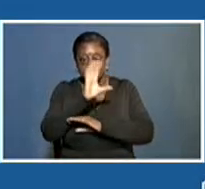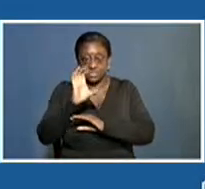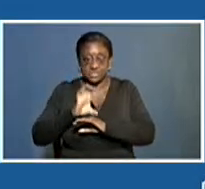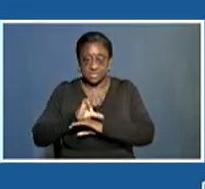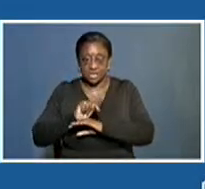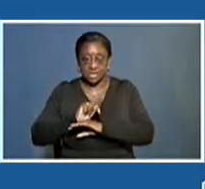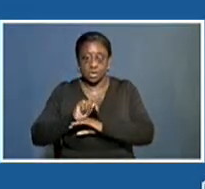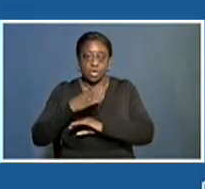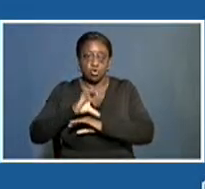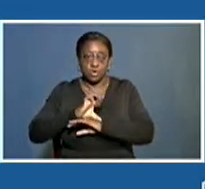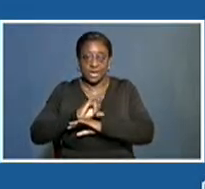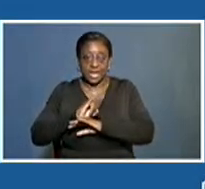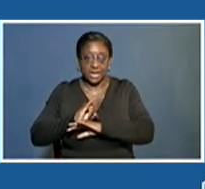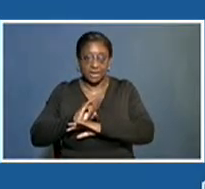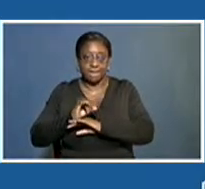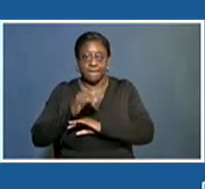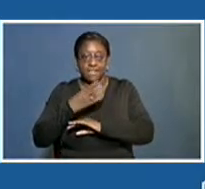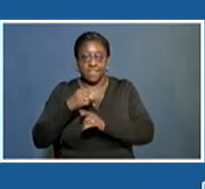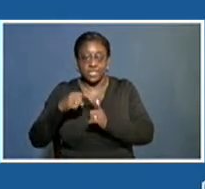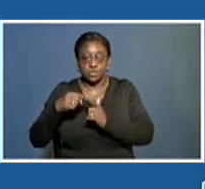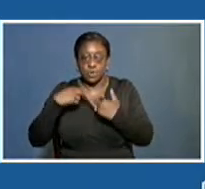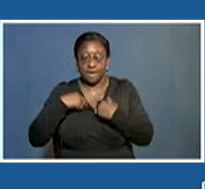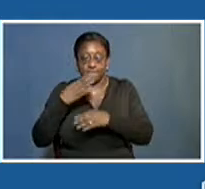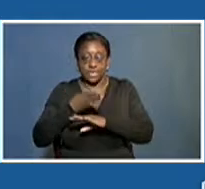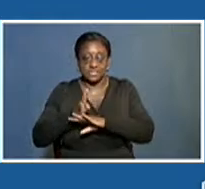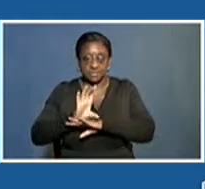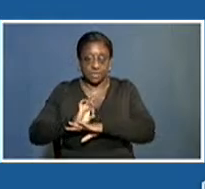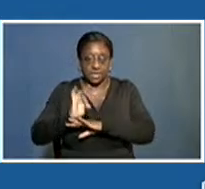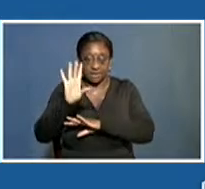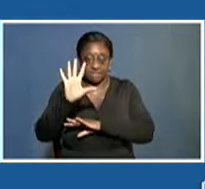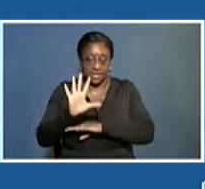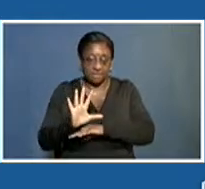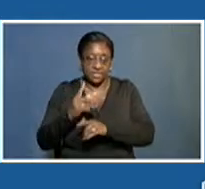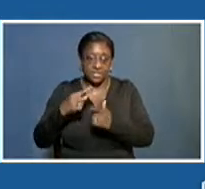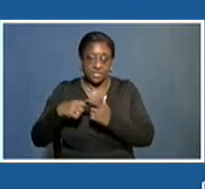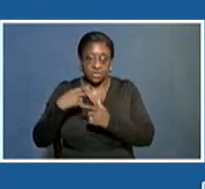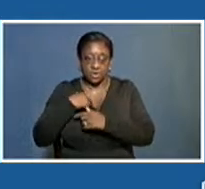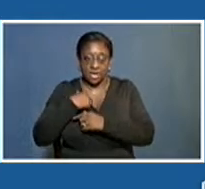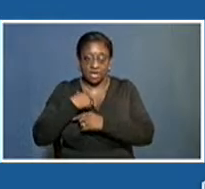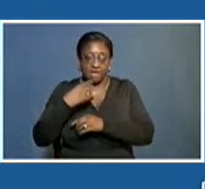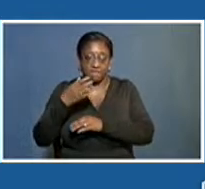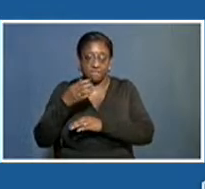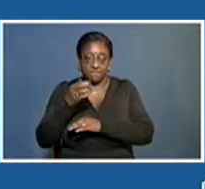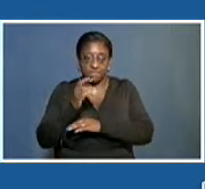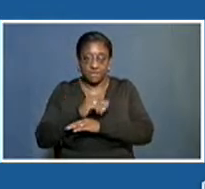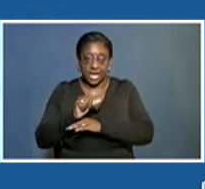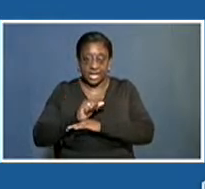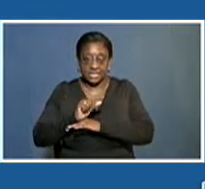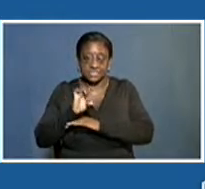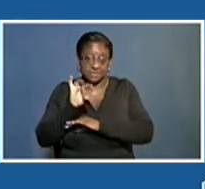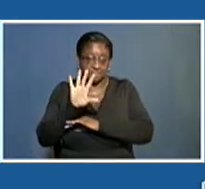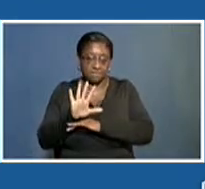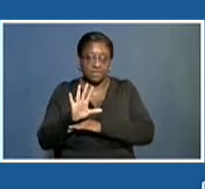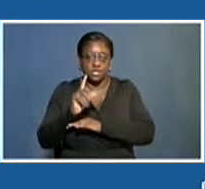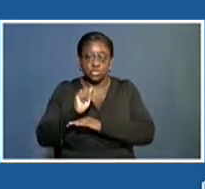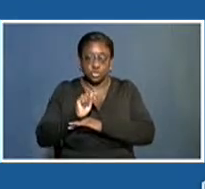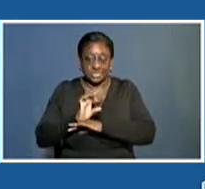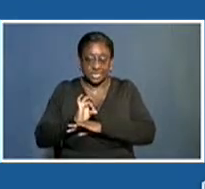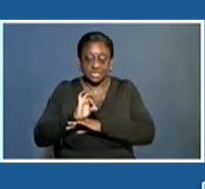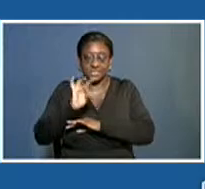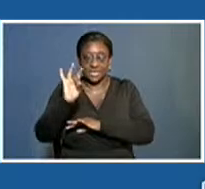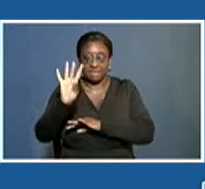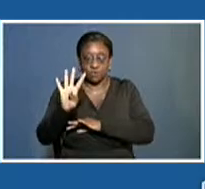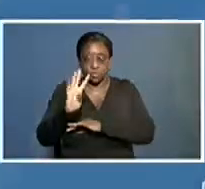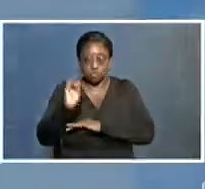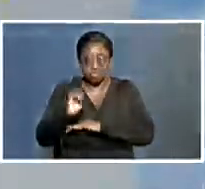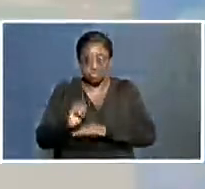Long Island, and Crooked Island. Betsy Bay, Maguana, 85. Acklands, 85. Matchewtown, Inagua, 87. And the Turks and Caicos Islands at